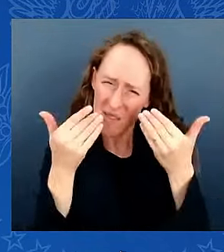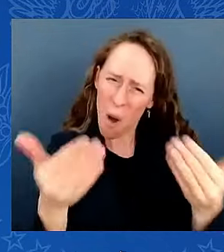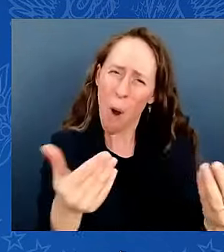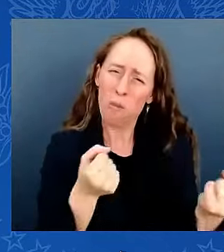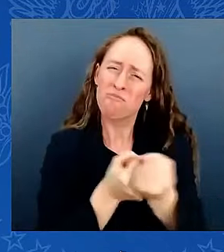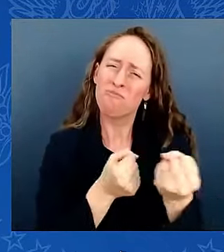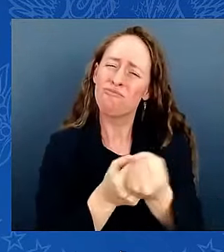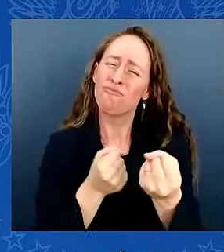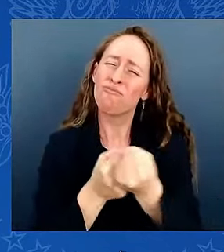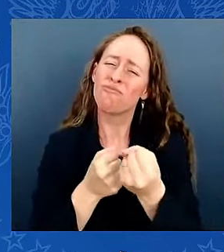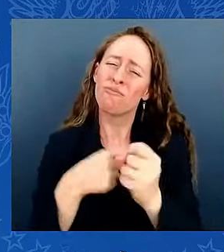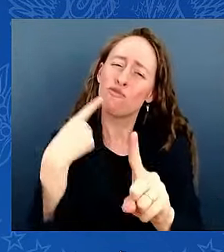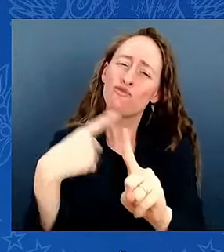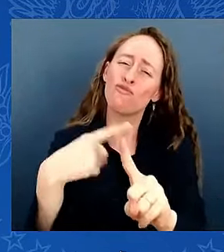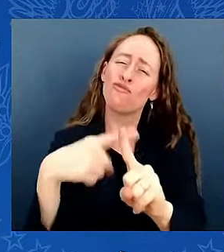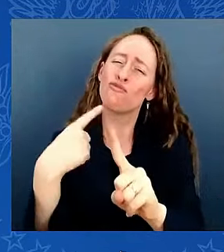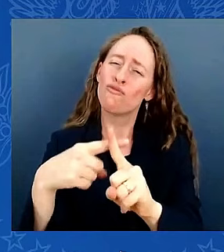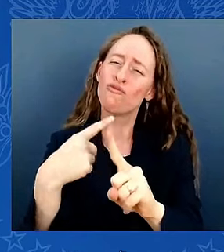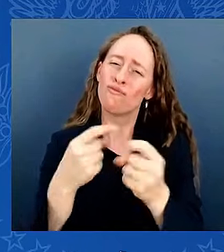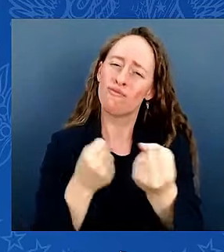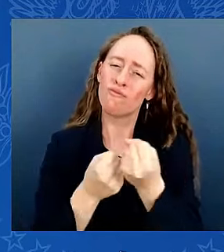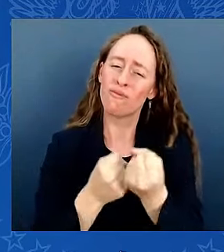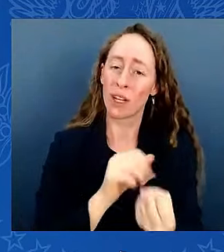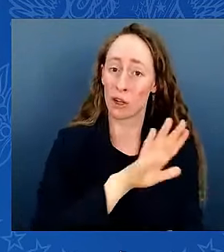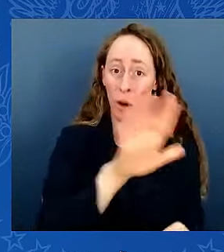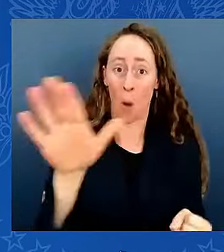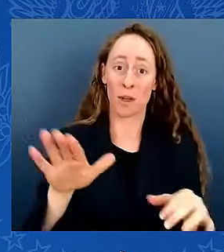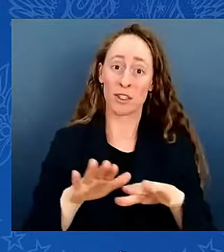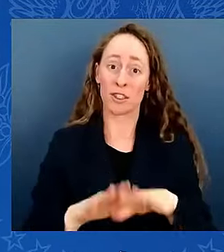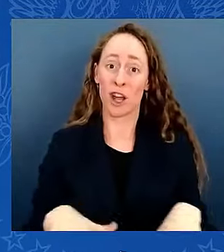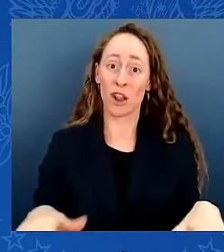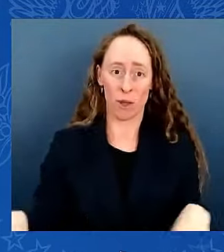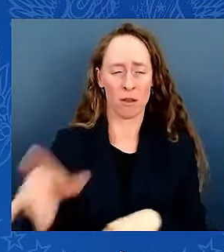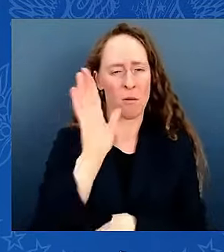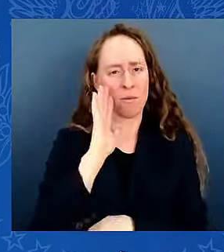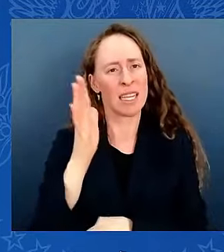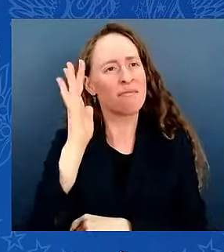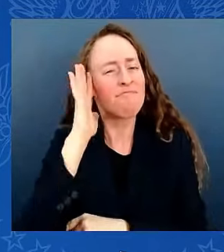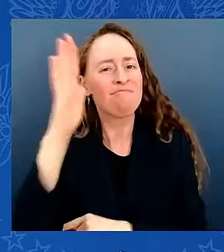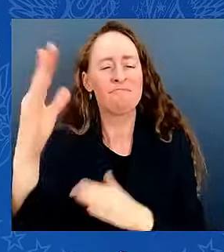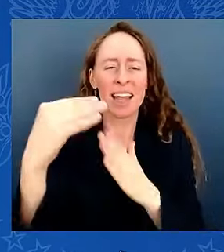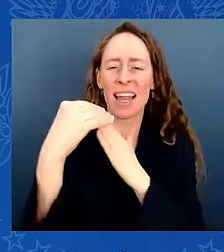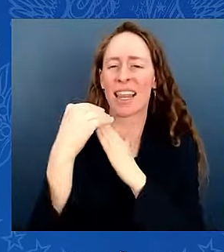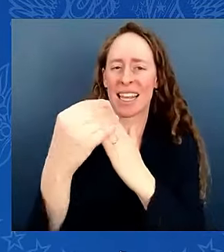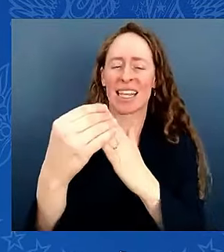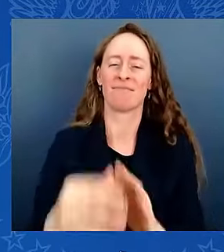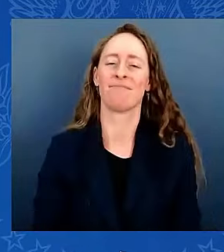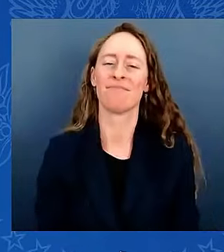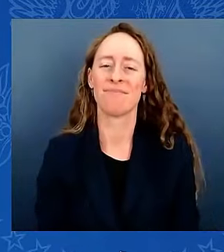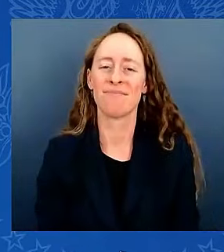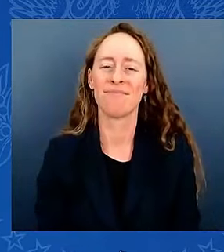they're the future leaders. They are the future leaders we are looking to.